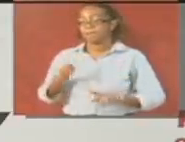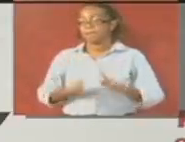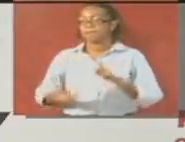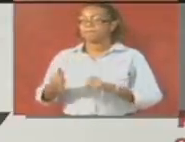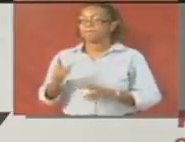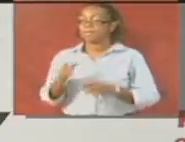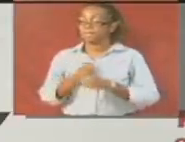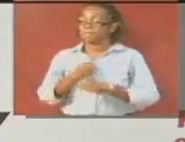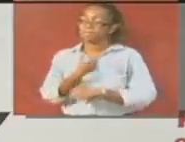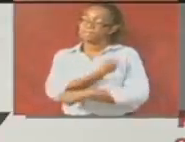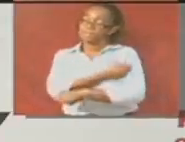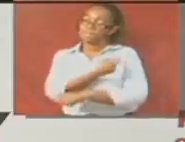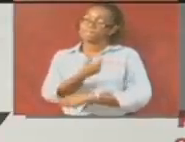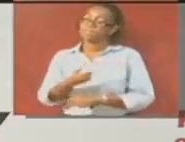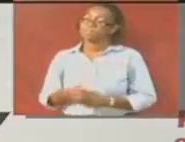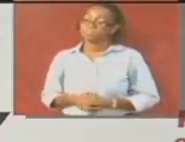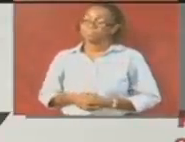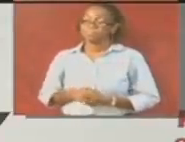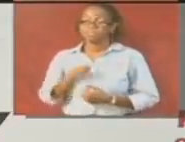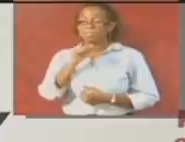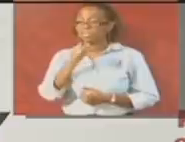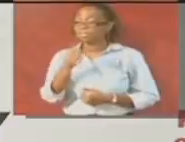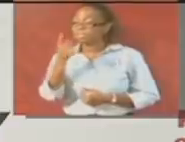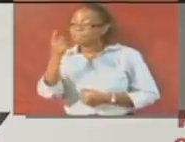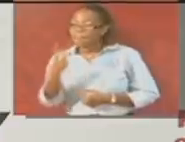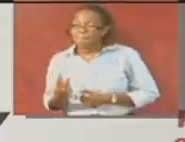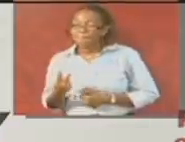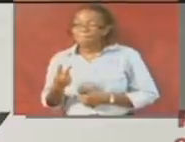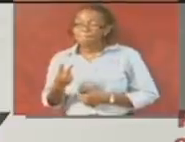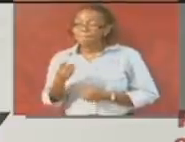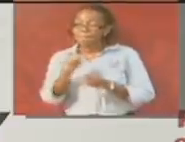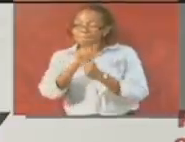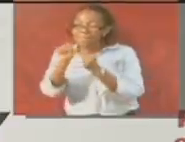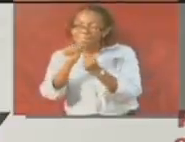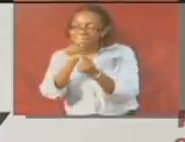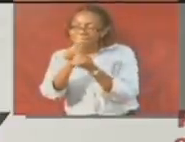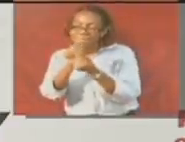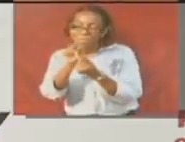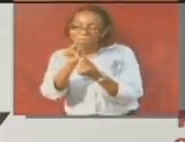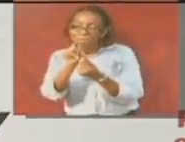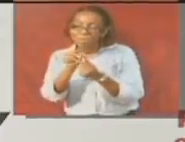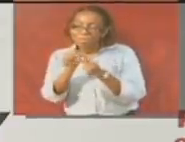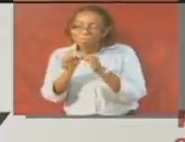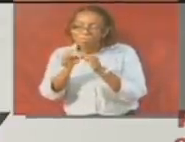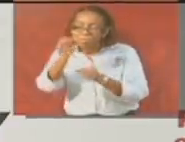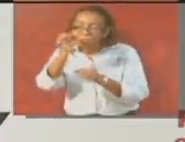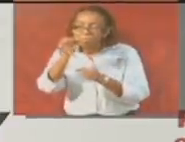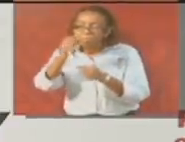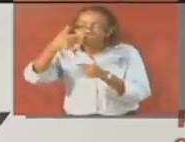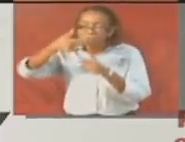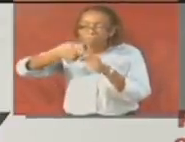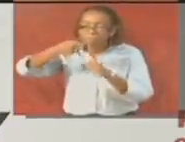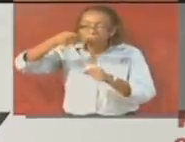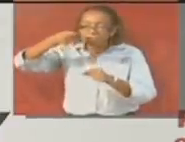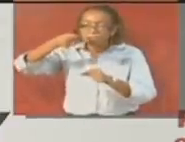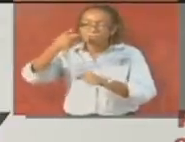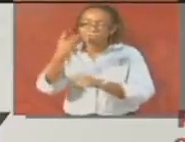there are those additional doses that would have been distributed as a result of extra volume and as a result of